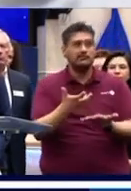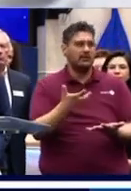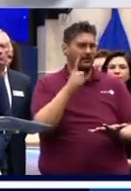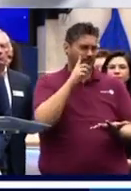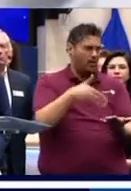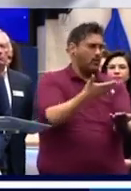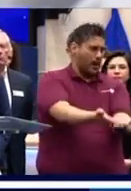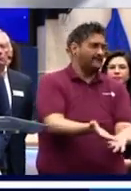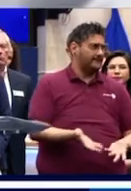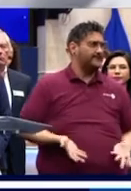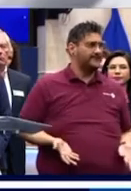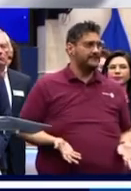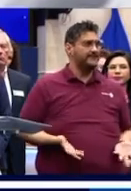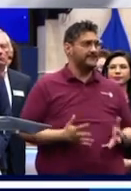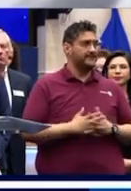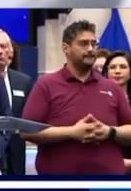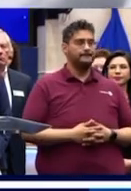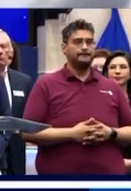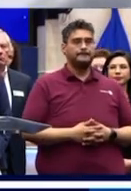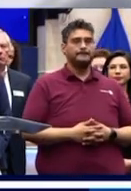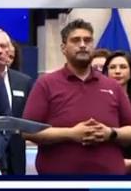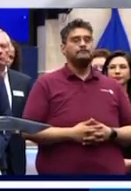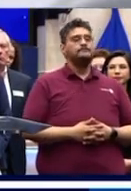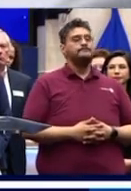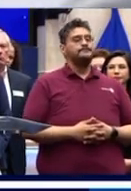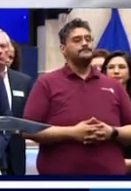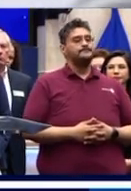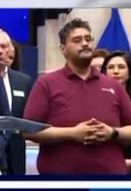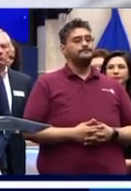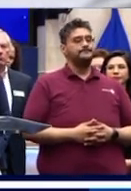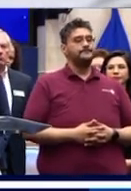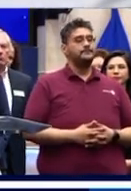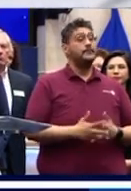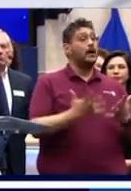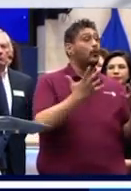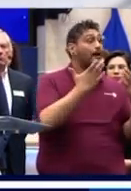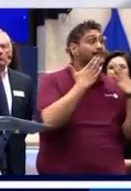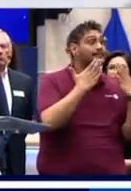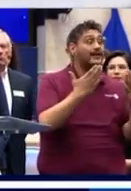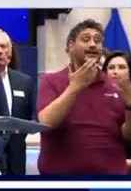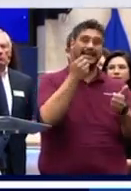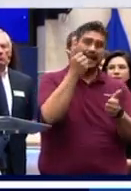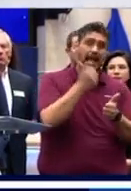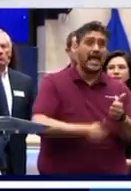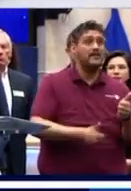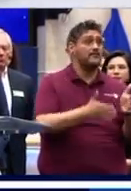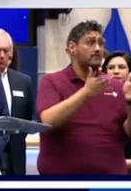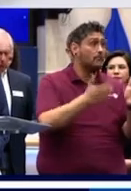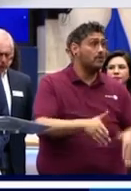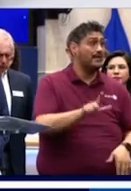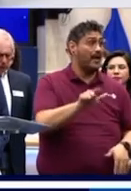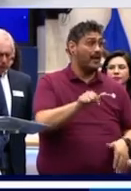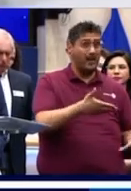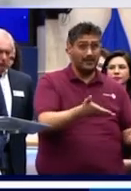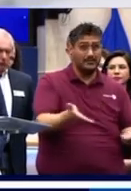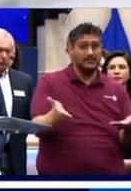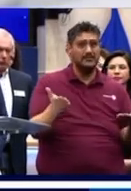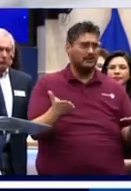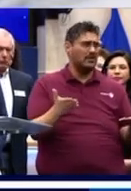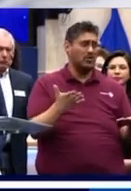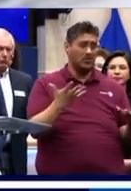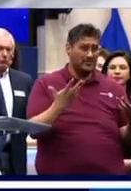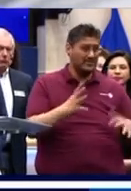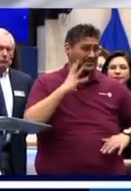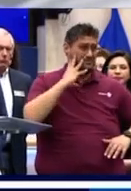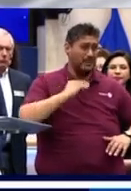where we need to go. I want to take just a moment to thank every single Los Angeles resident who's been impacted by this